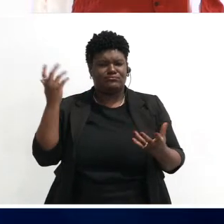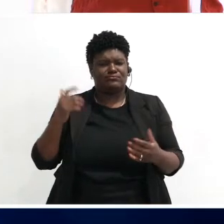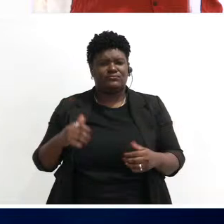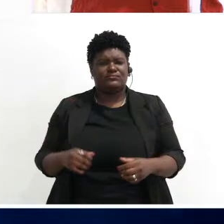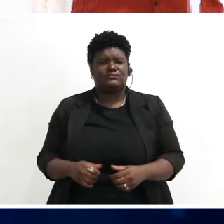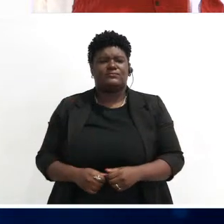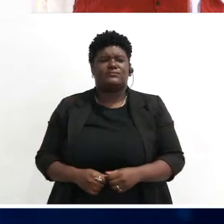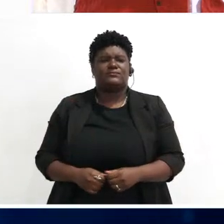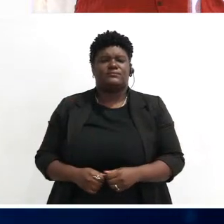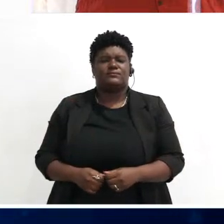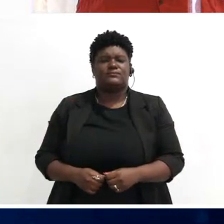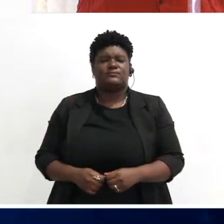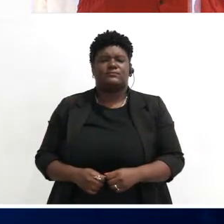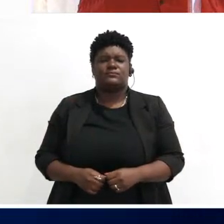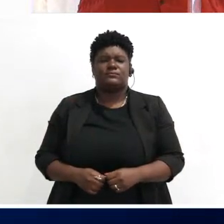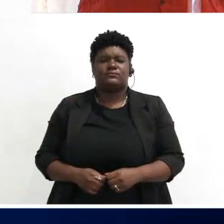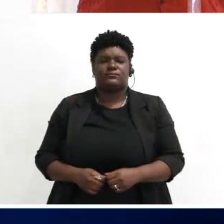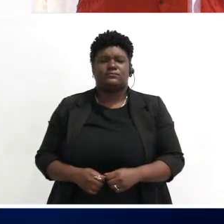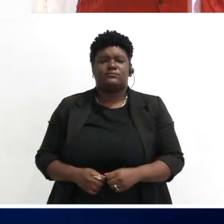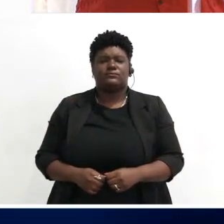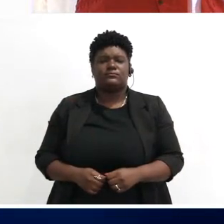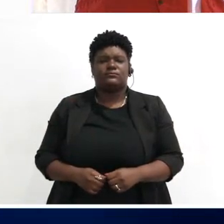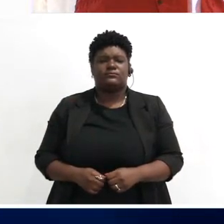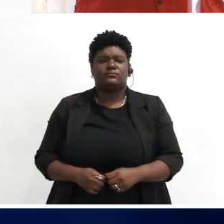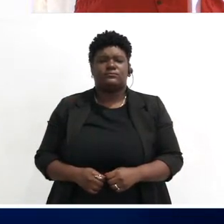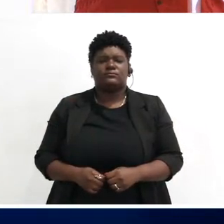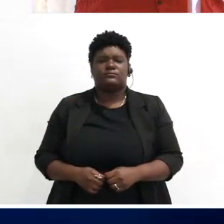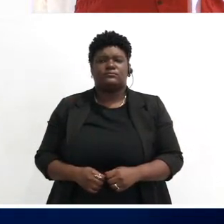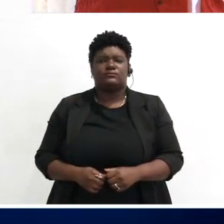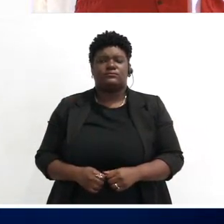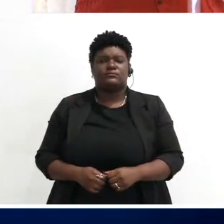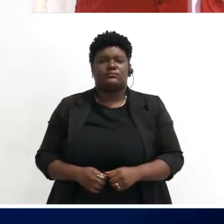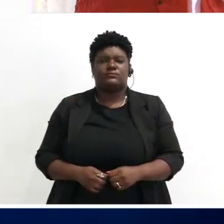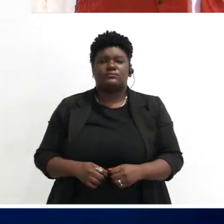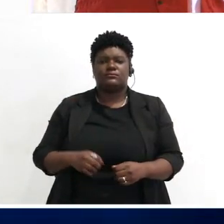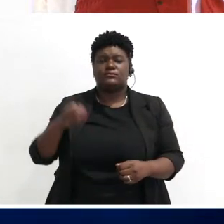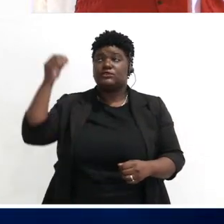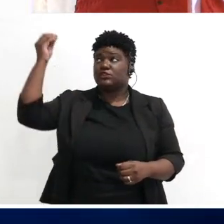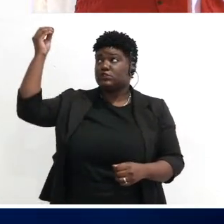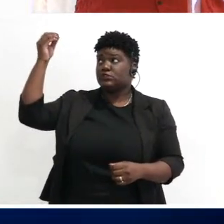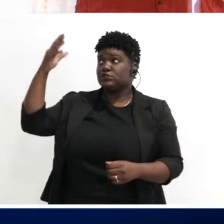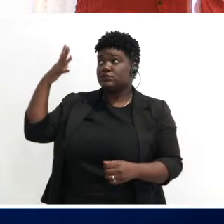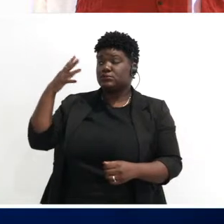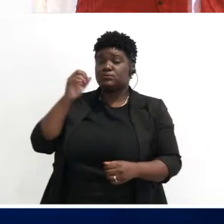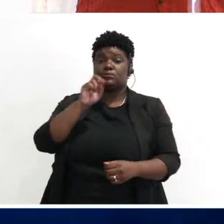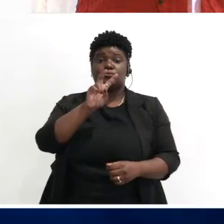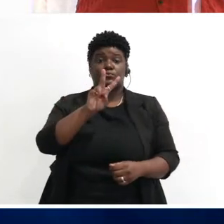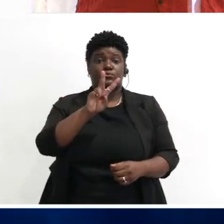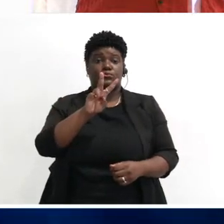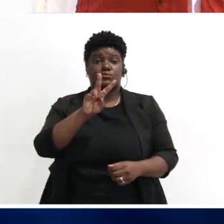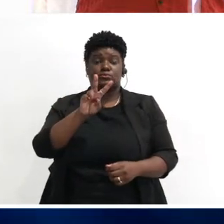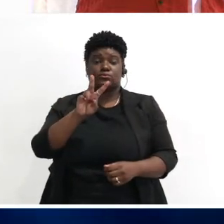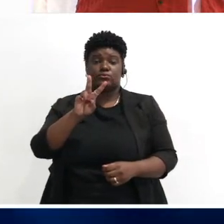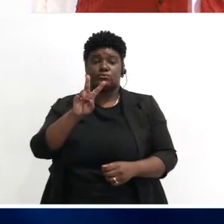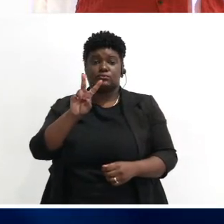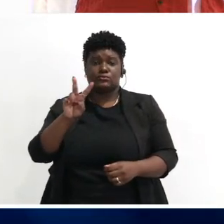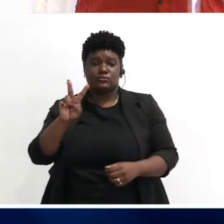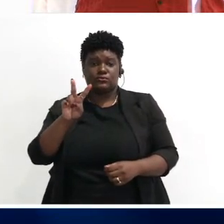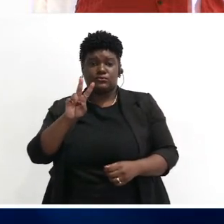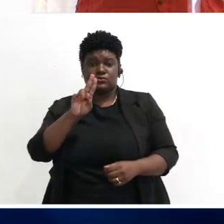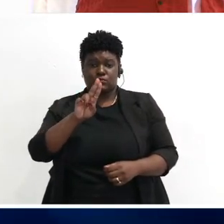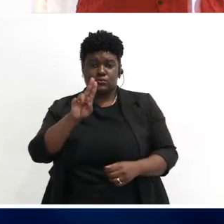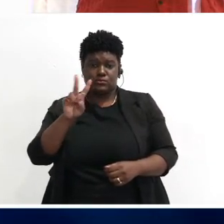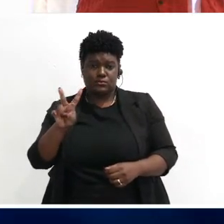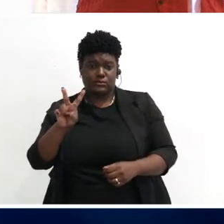light is created by blasting molten drops of tin with a laser in a vacuum and bouncing it off